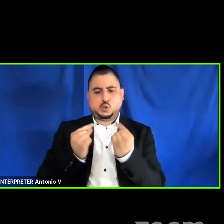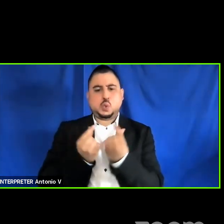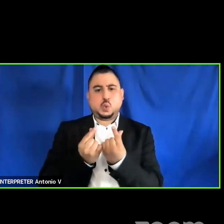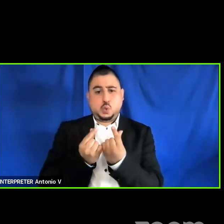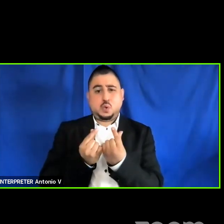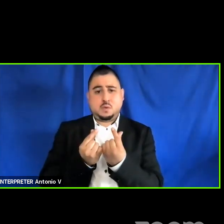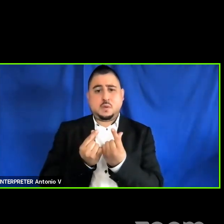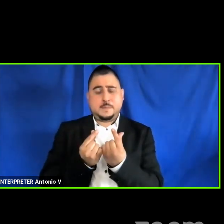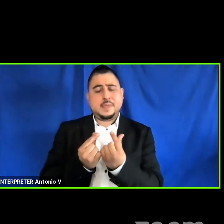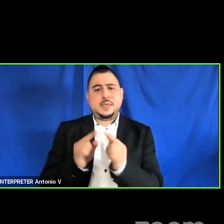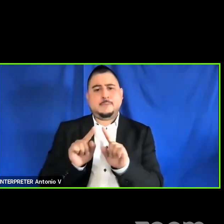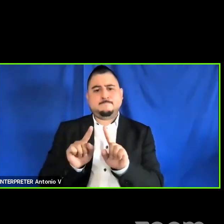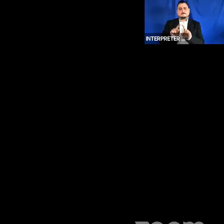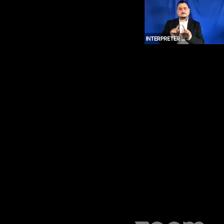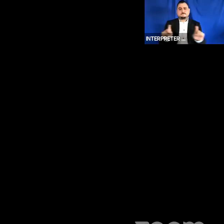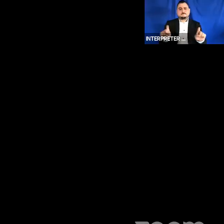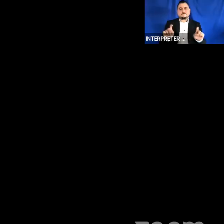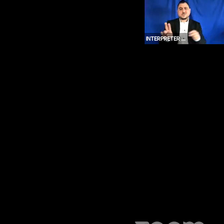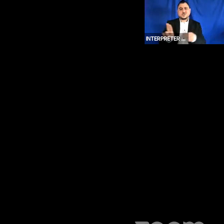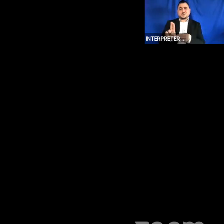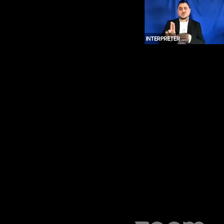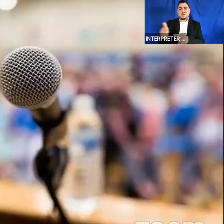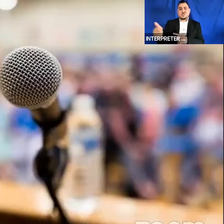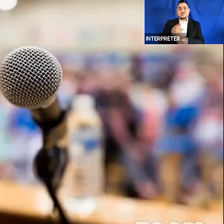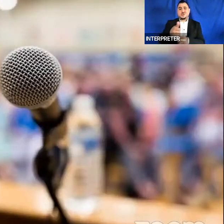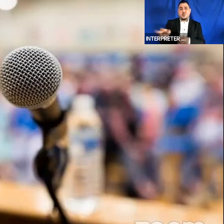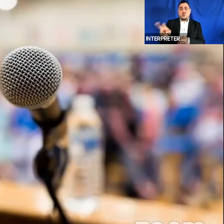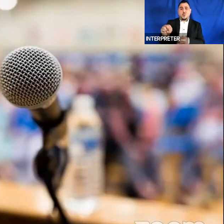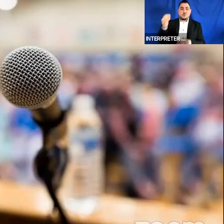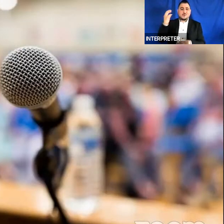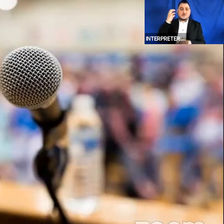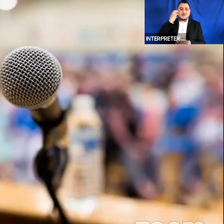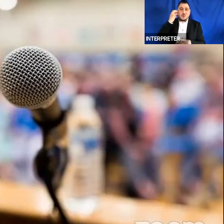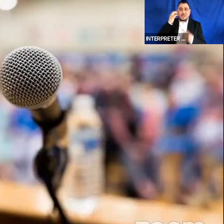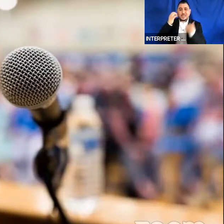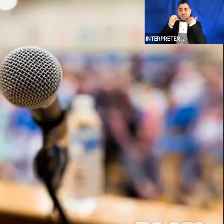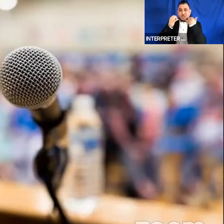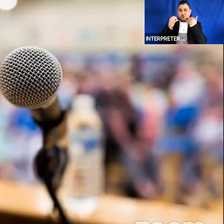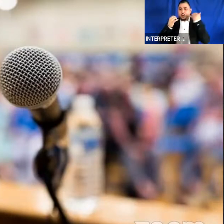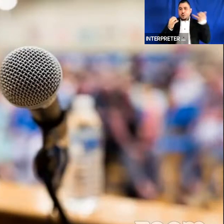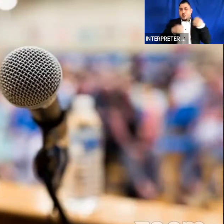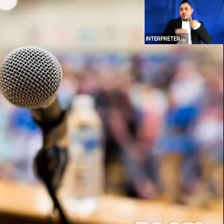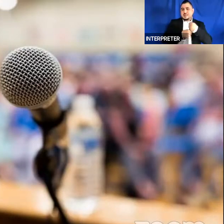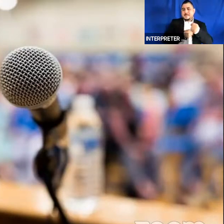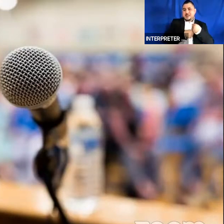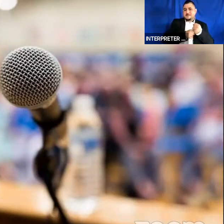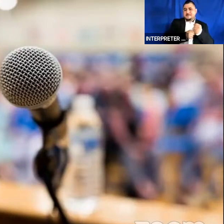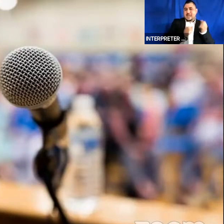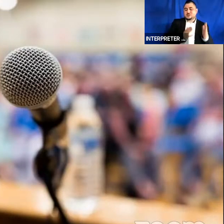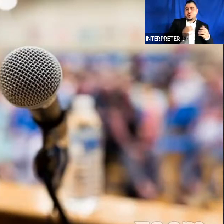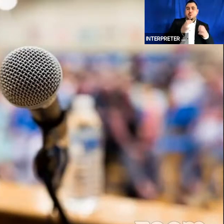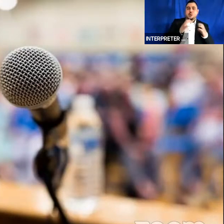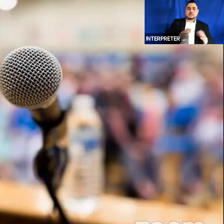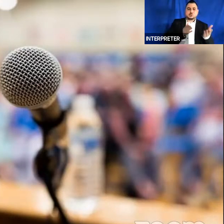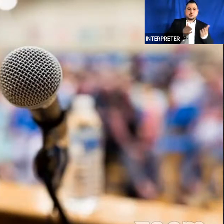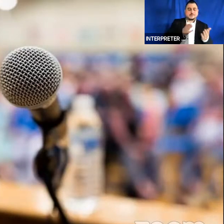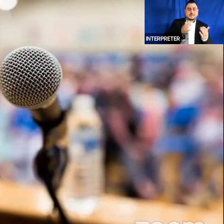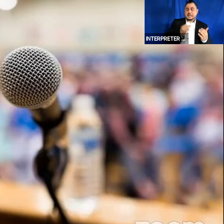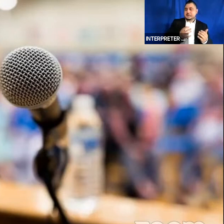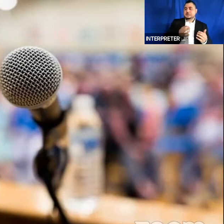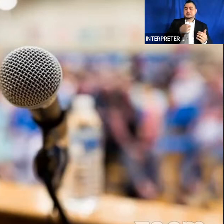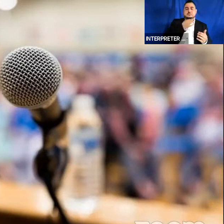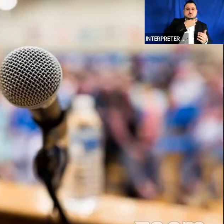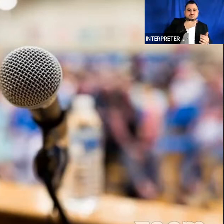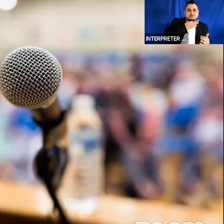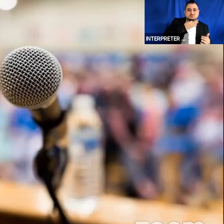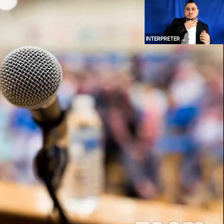had asked about using their own phones so they could call the car manufacturer or the car customer service if they had questions